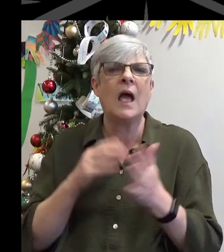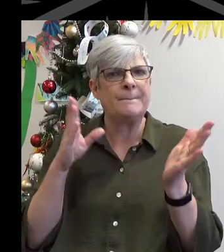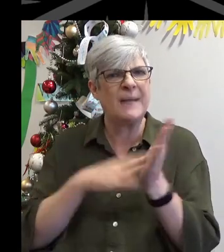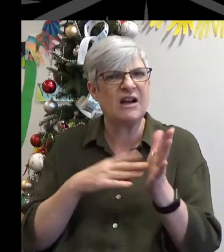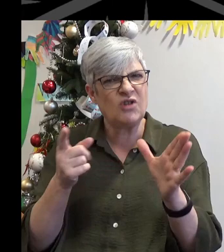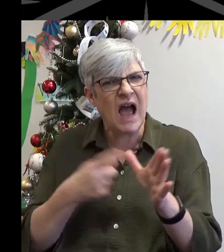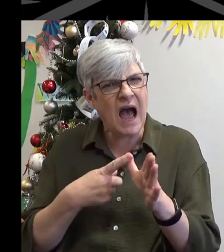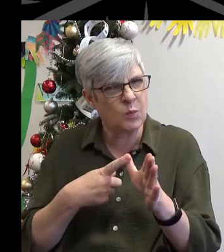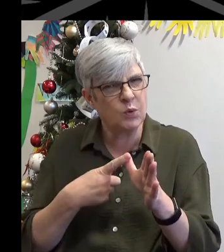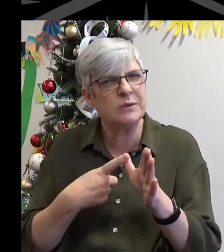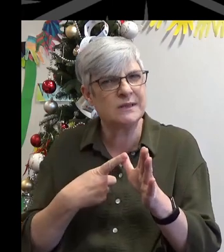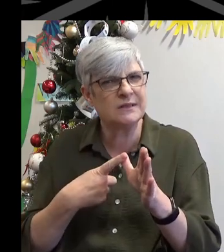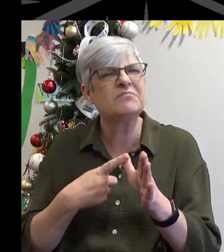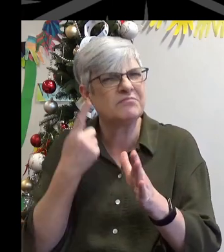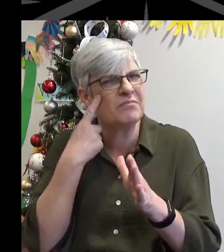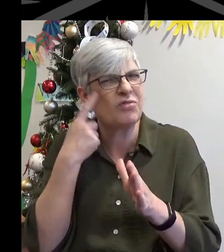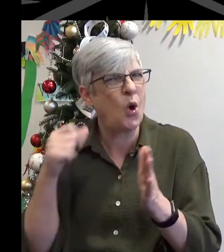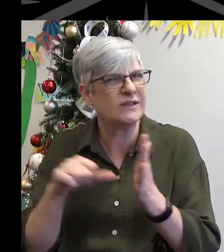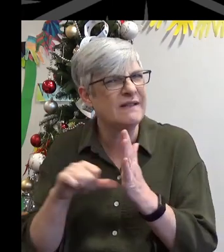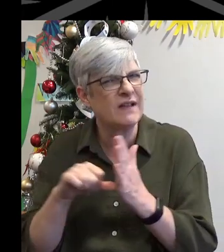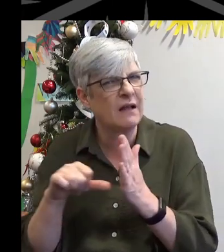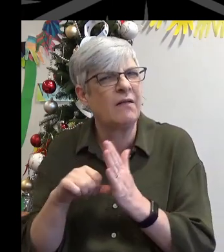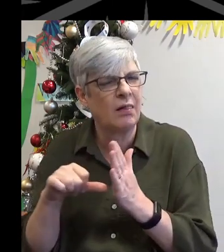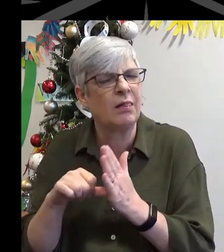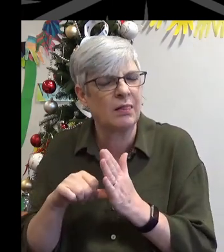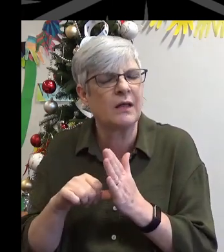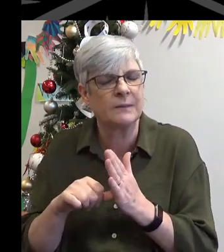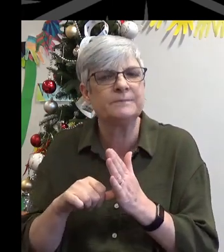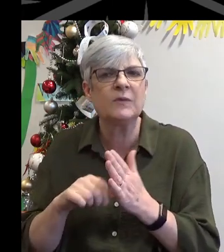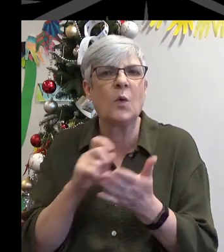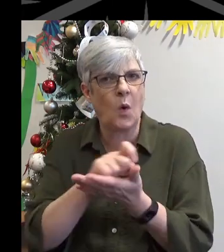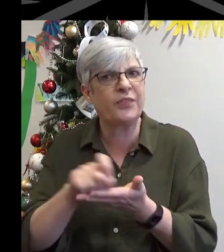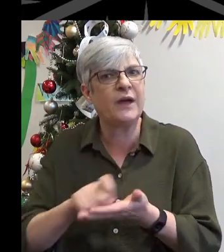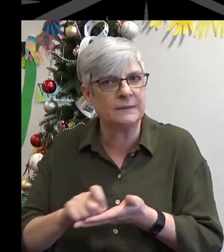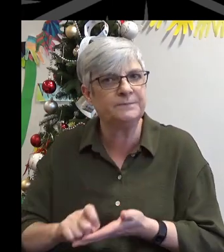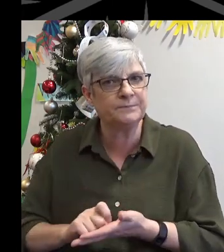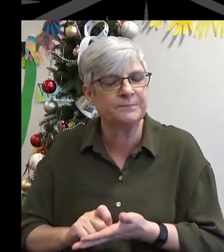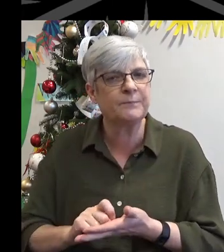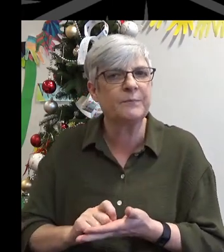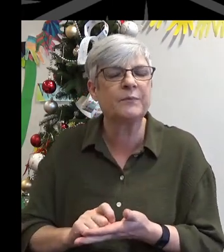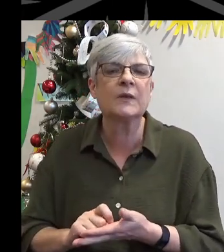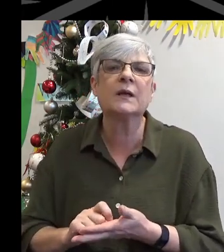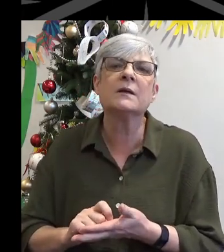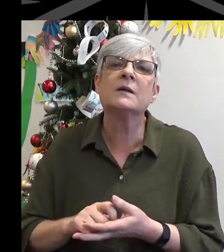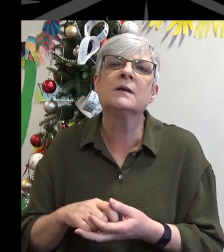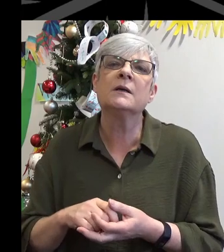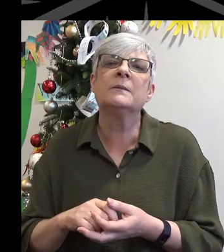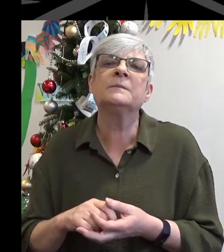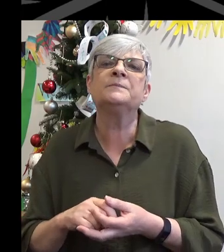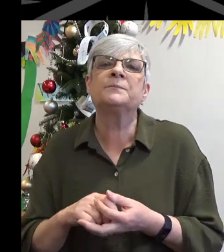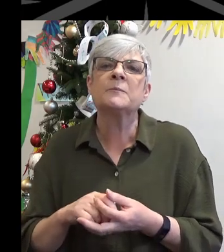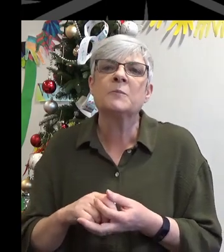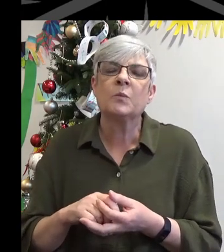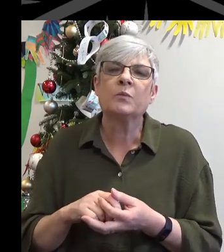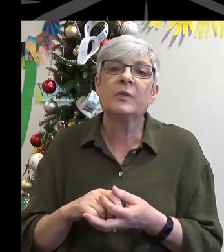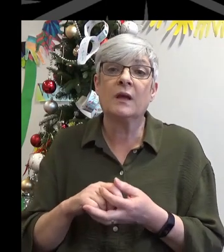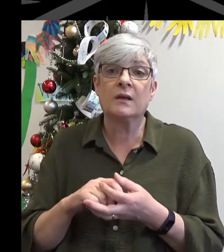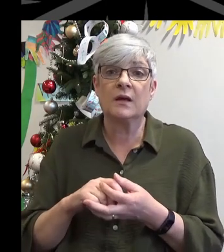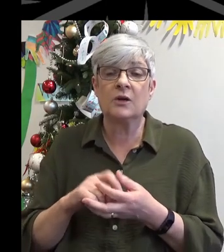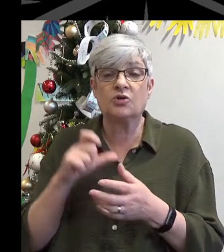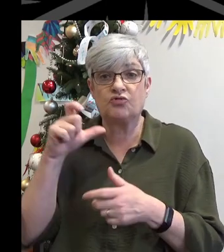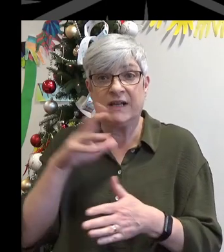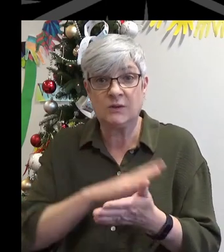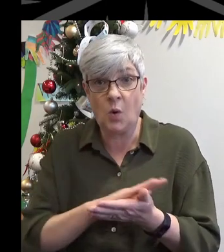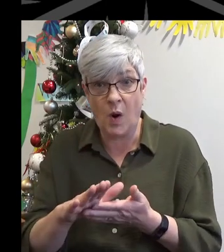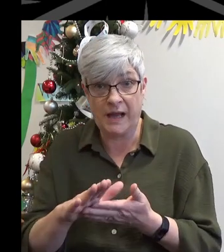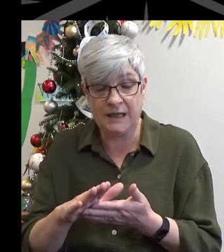Margaret Atwood. Ah, and that was meant to be one of the harder ones. The author, of course, Handmaid Tale, and amongst other things. Then there's Chris